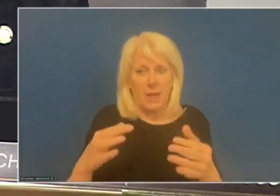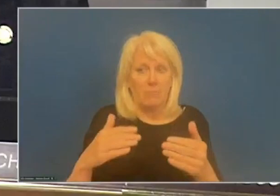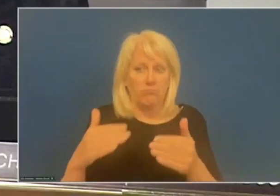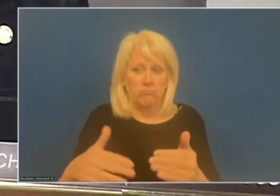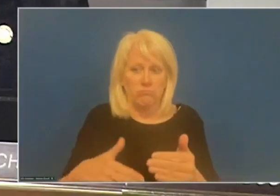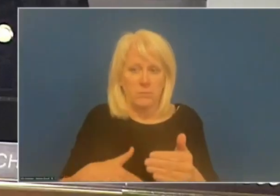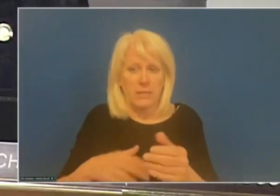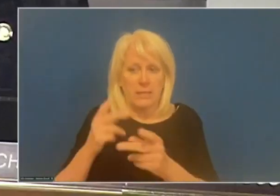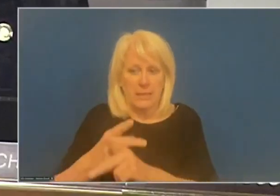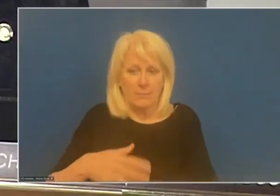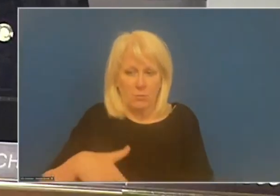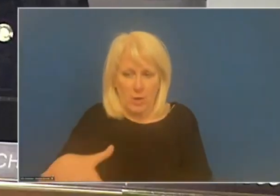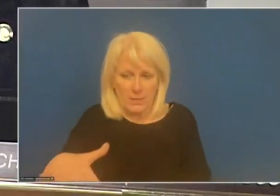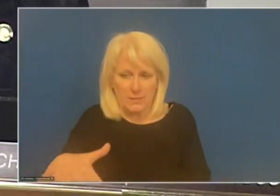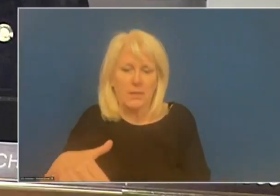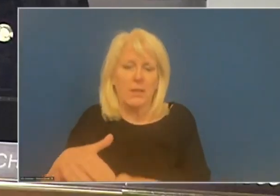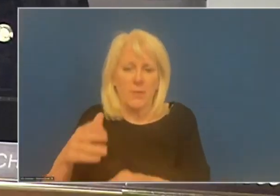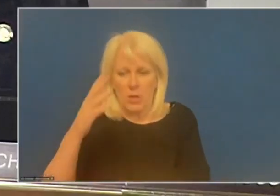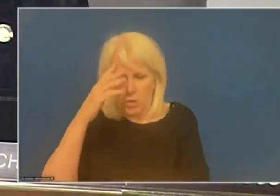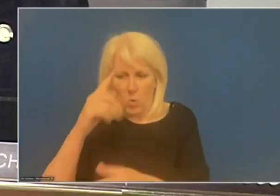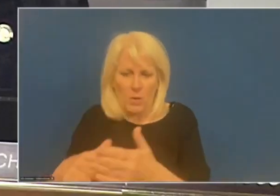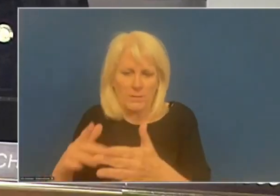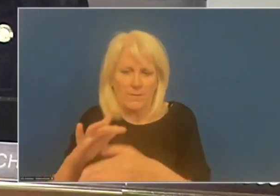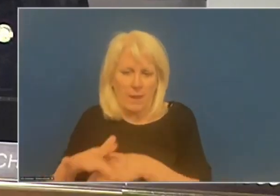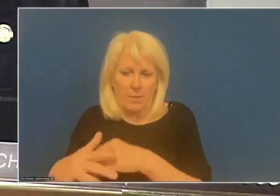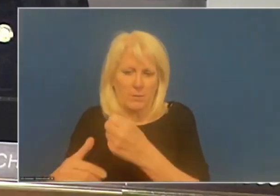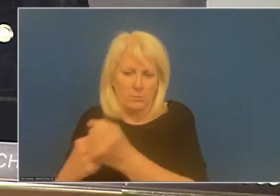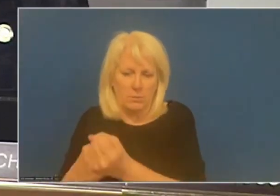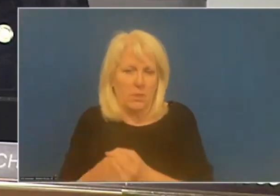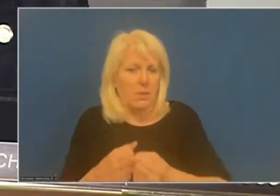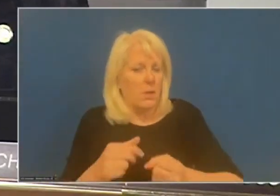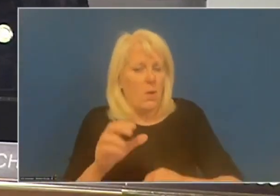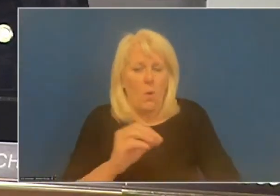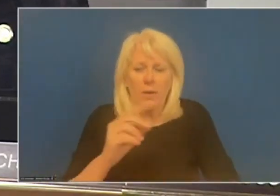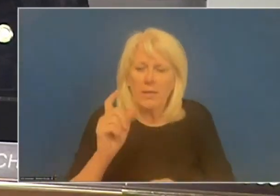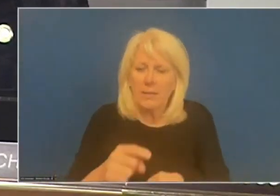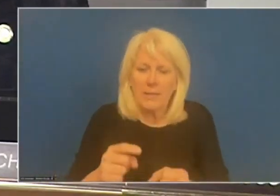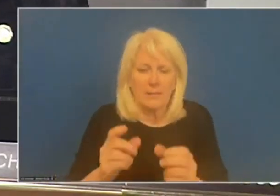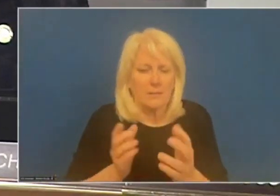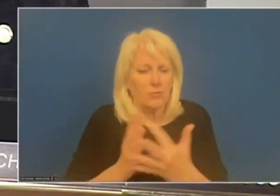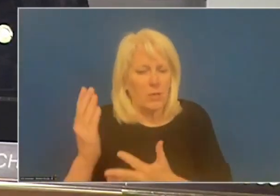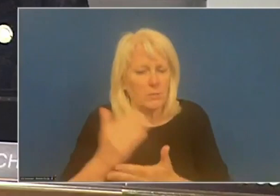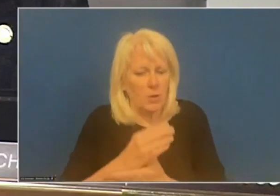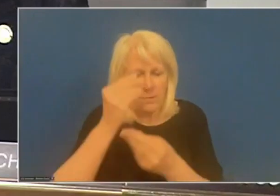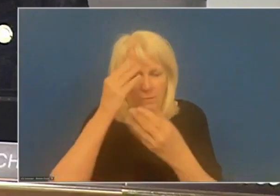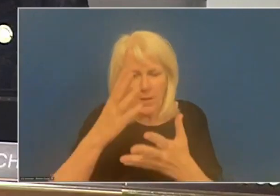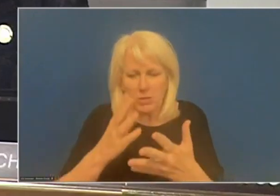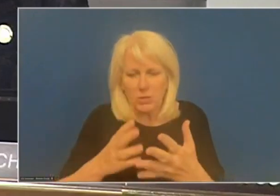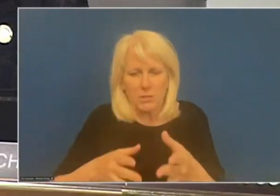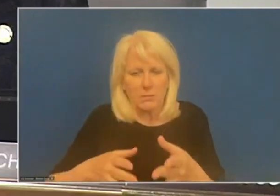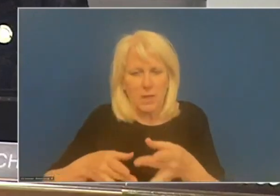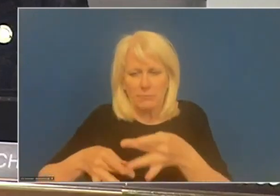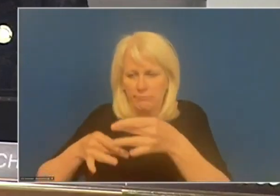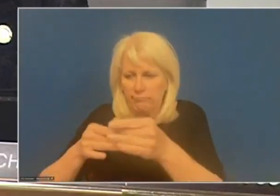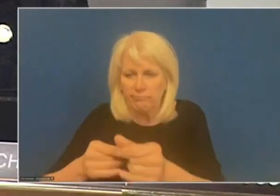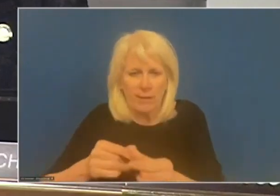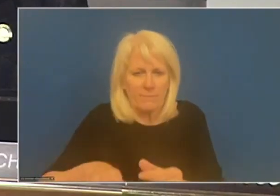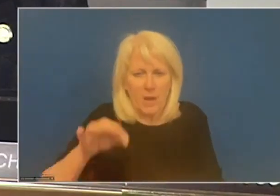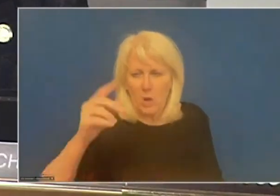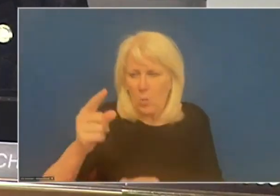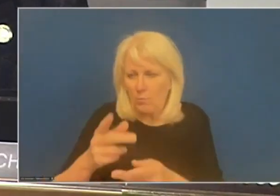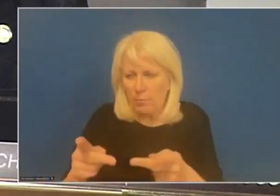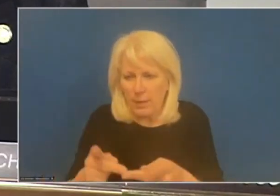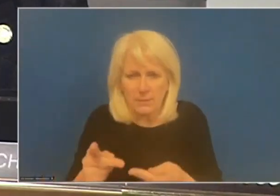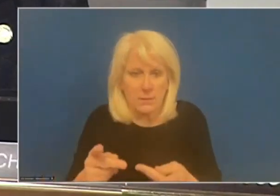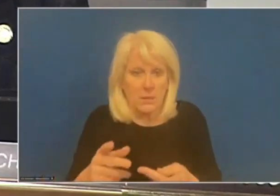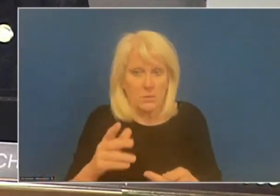term. Oregon needs streamlined and transparent information on available resources for pregnant mothers to